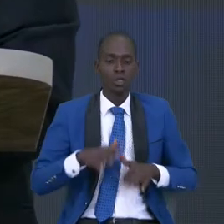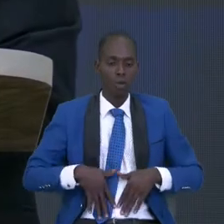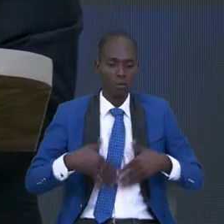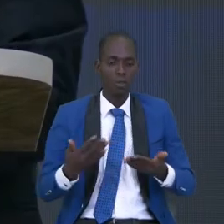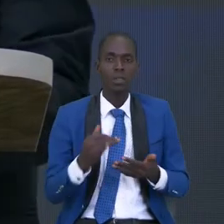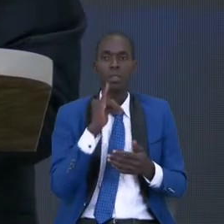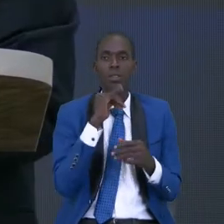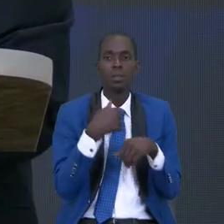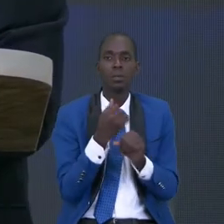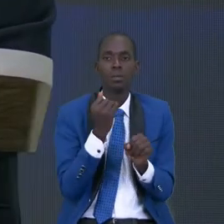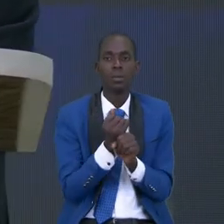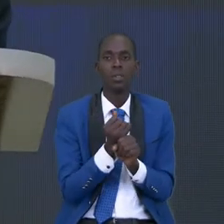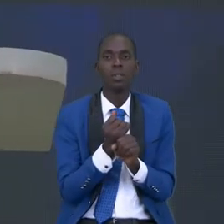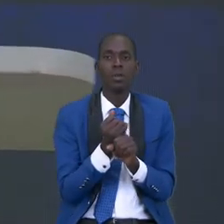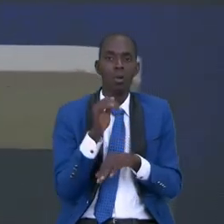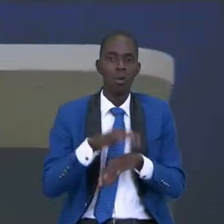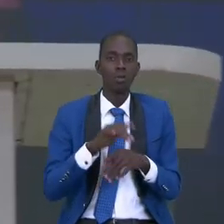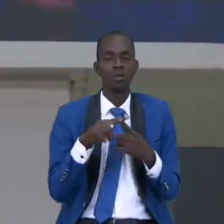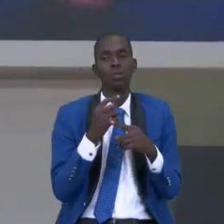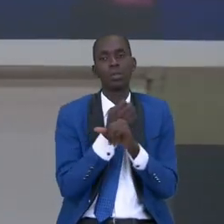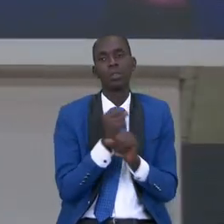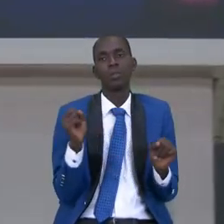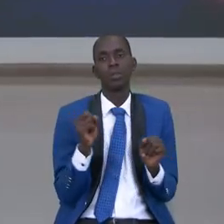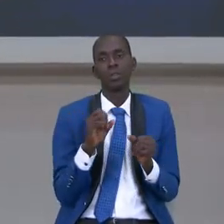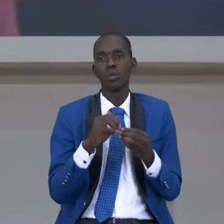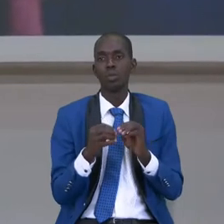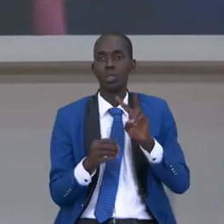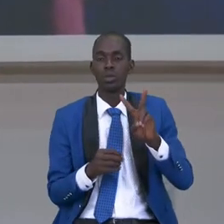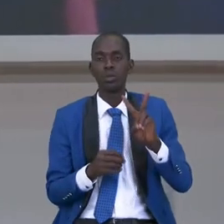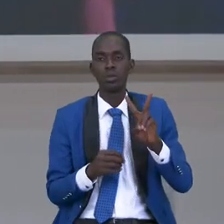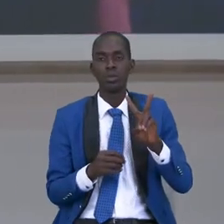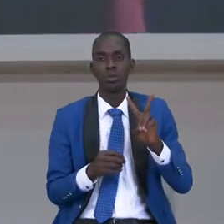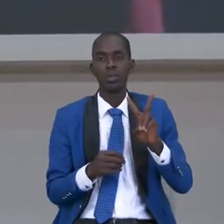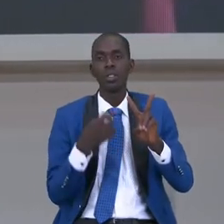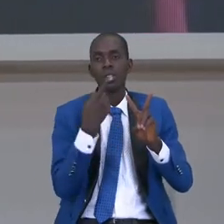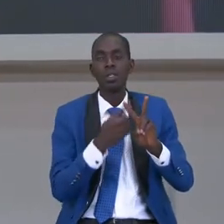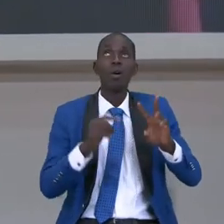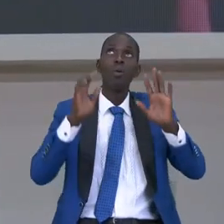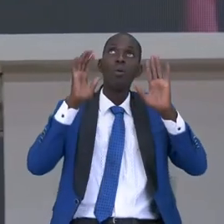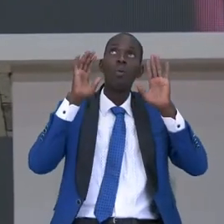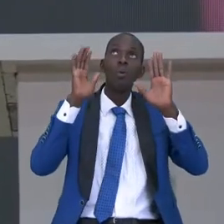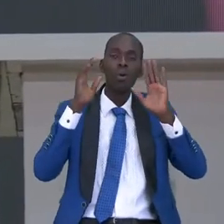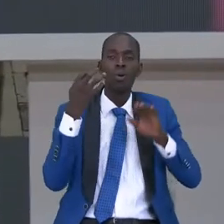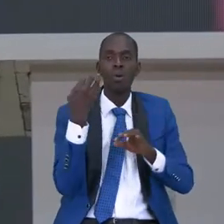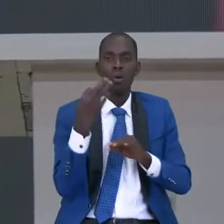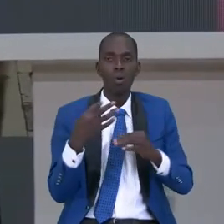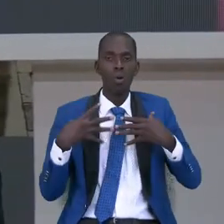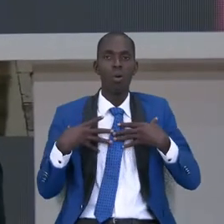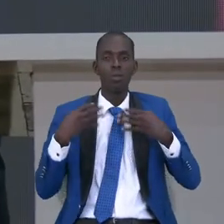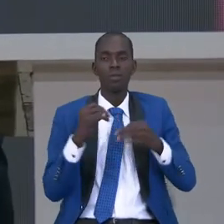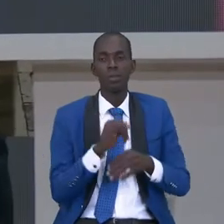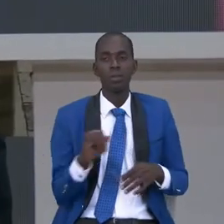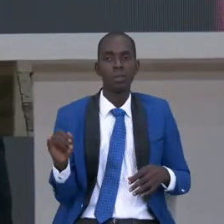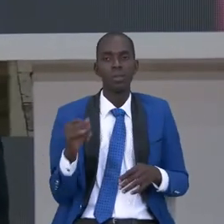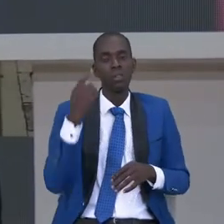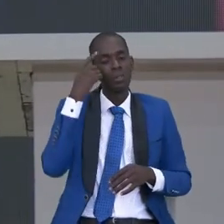is made unto salvation. Number two is the wonder of healing